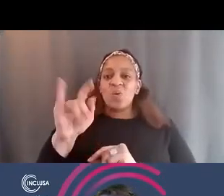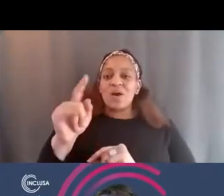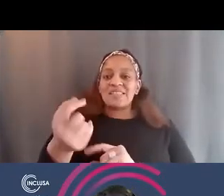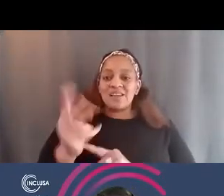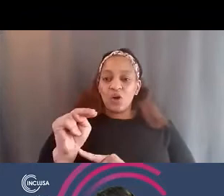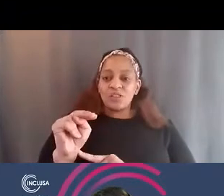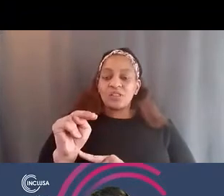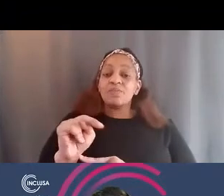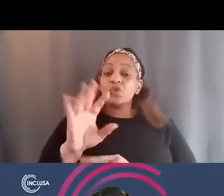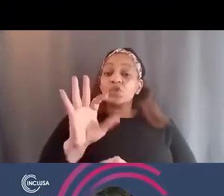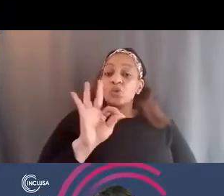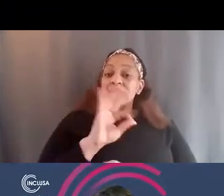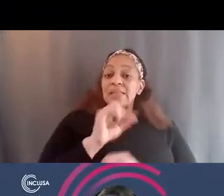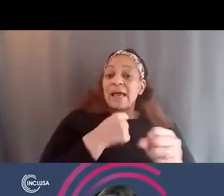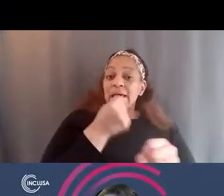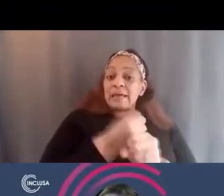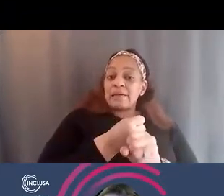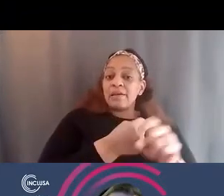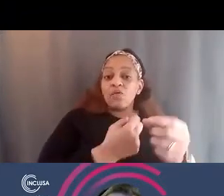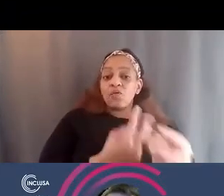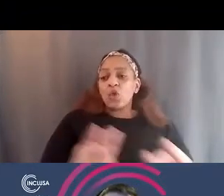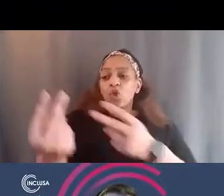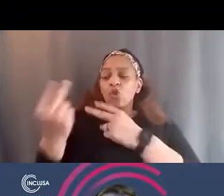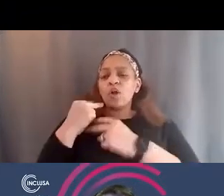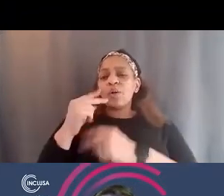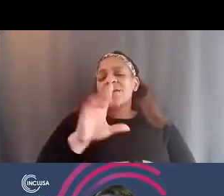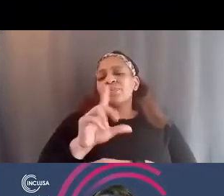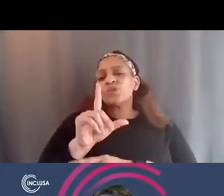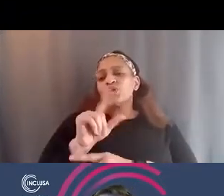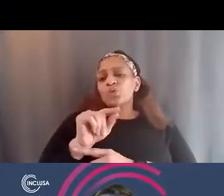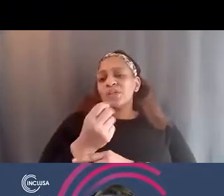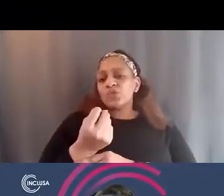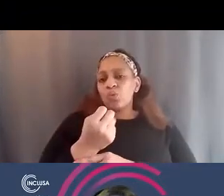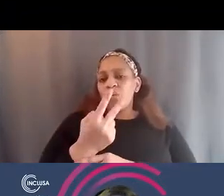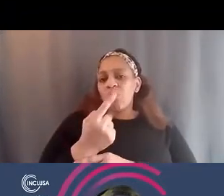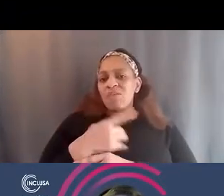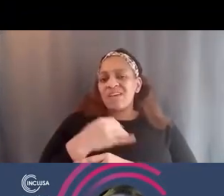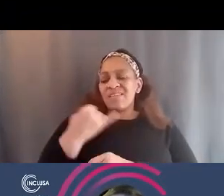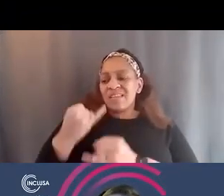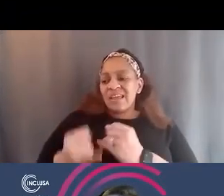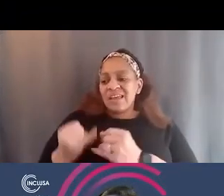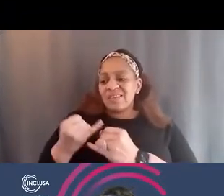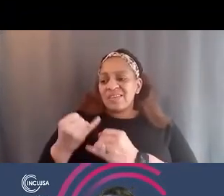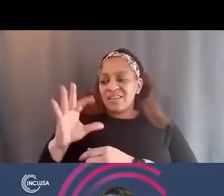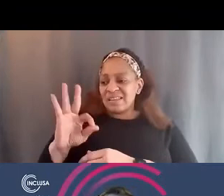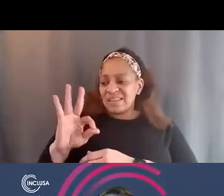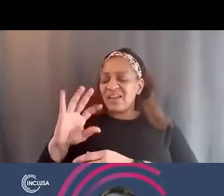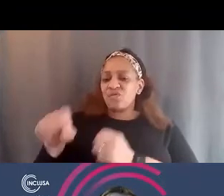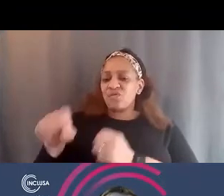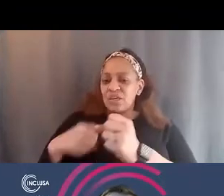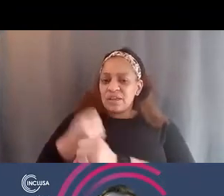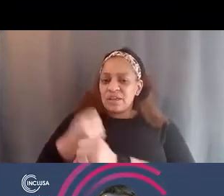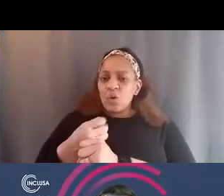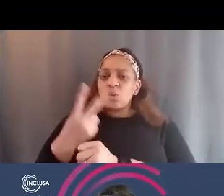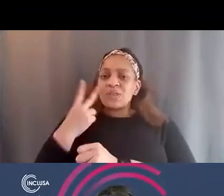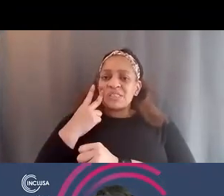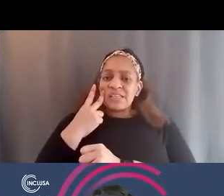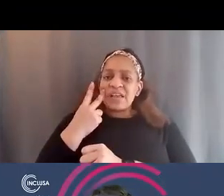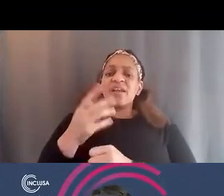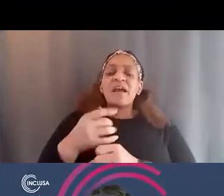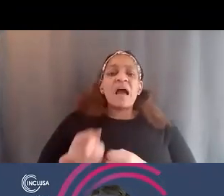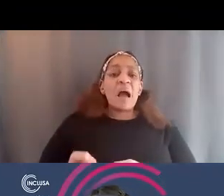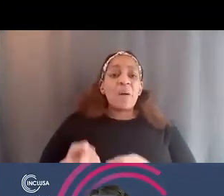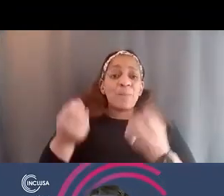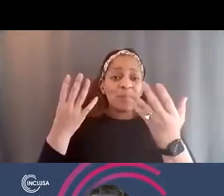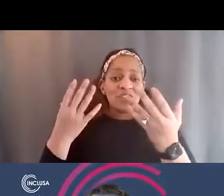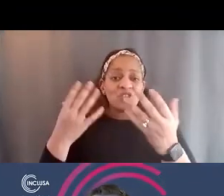look back to 2012 on implementation to the end of year 9, the first year we saw 35% growth in the number of people working